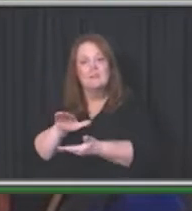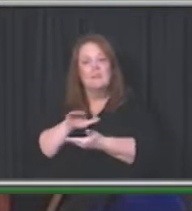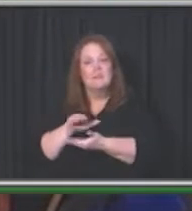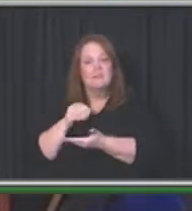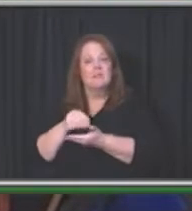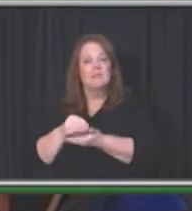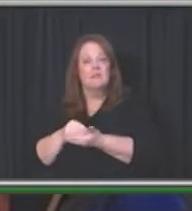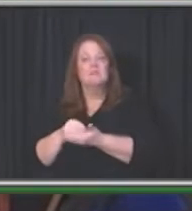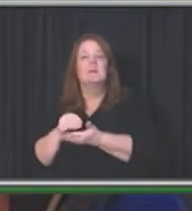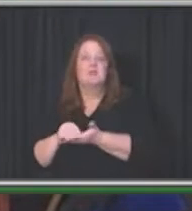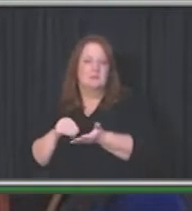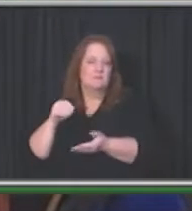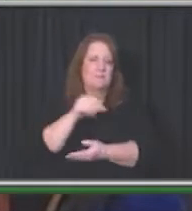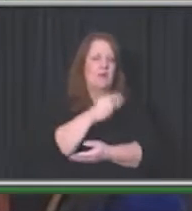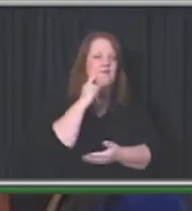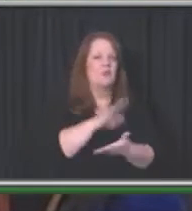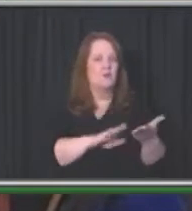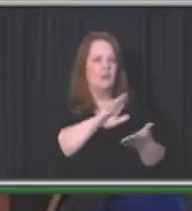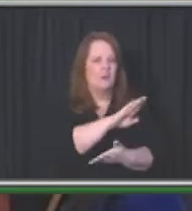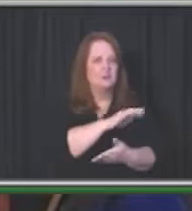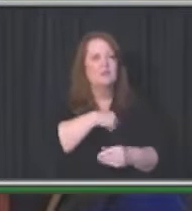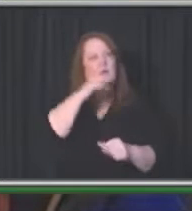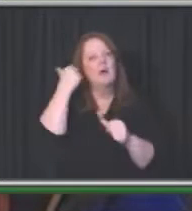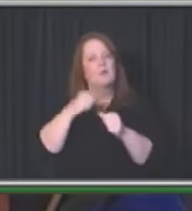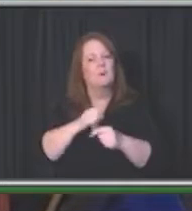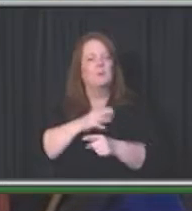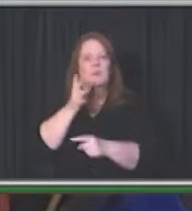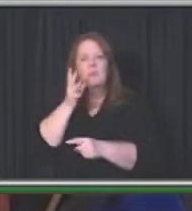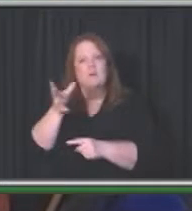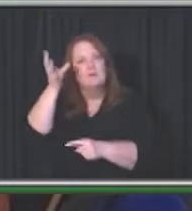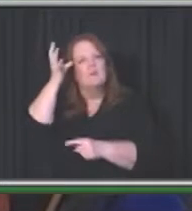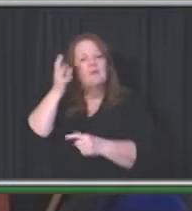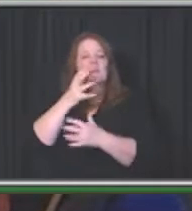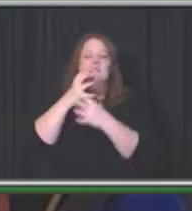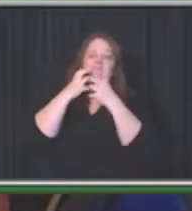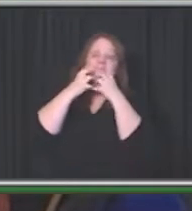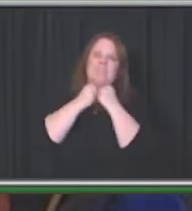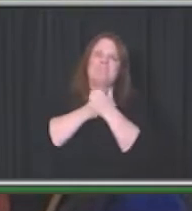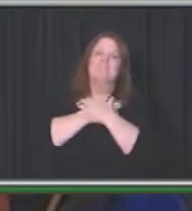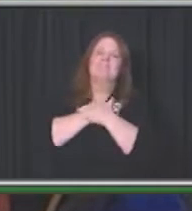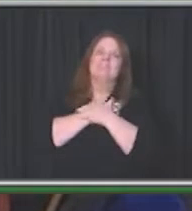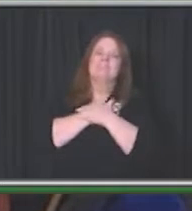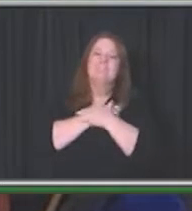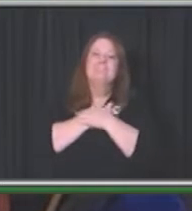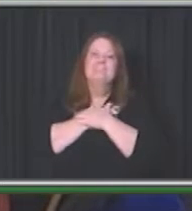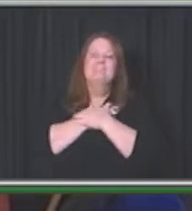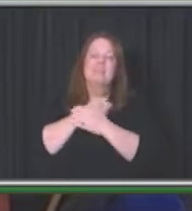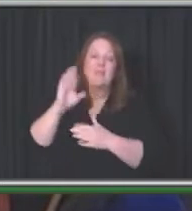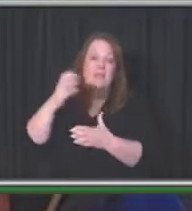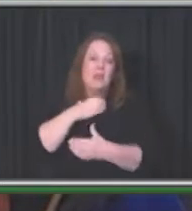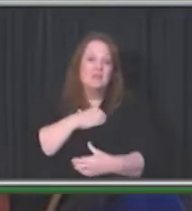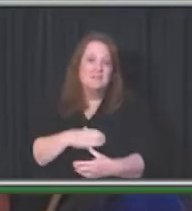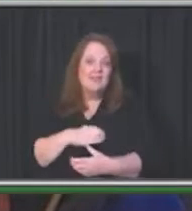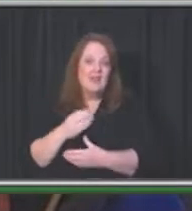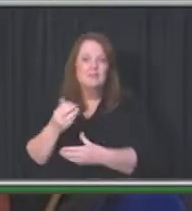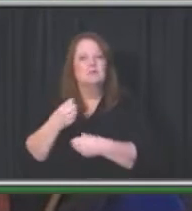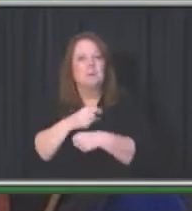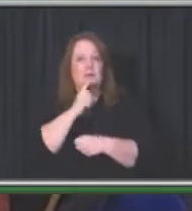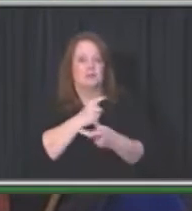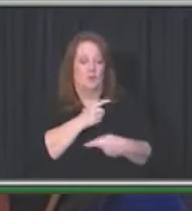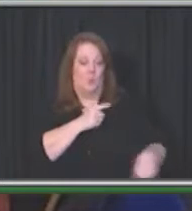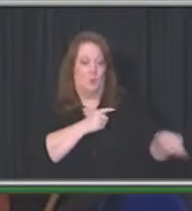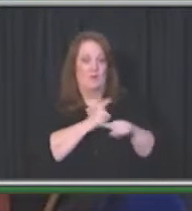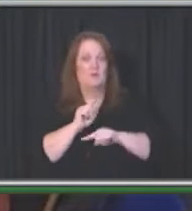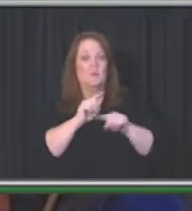to go to college. So I remember them fondly, and without their desire to get us to college, we wouldn't be